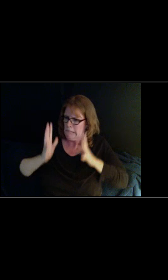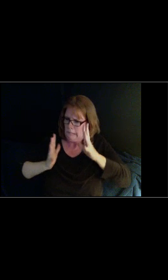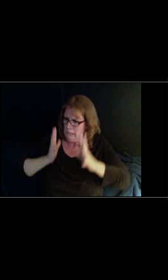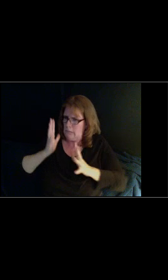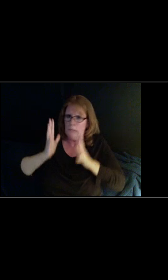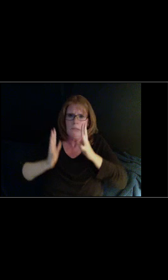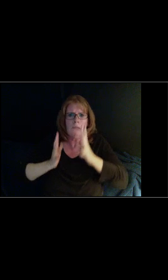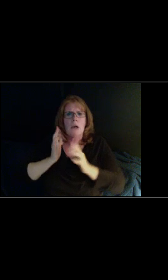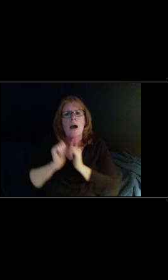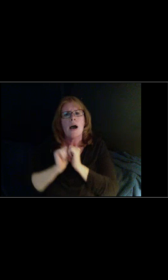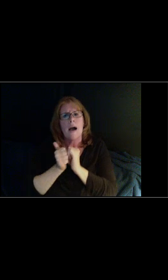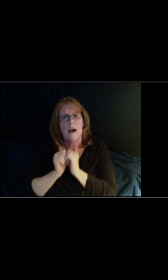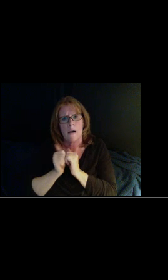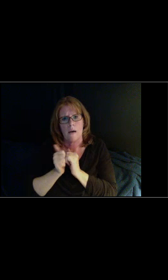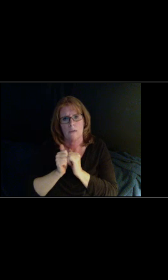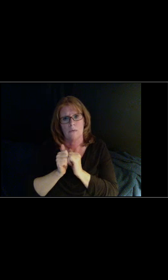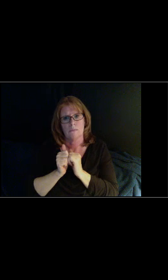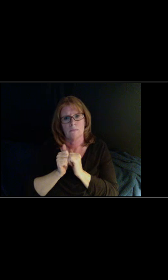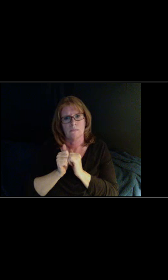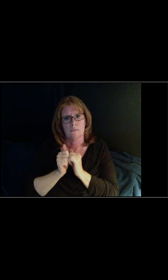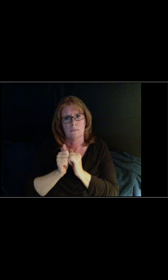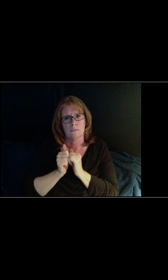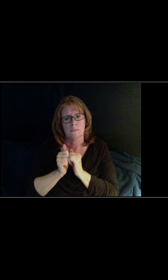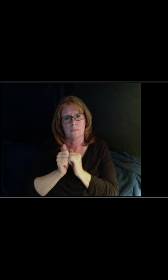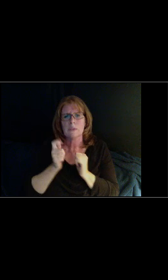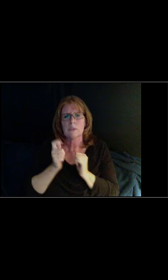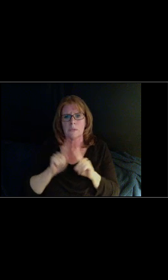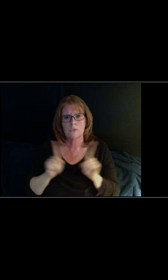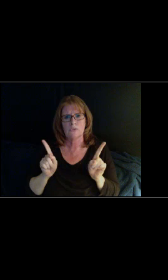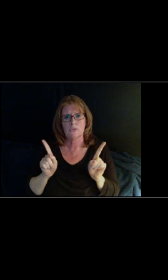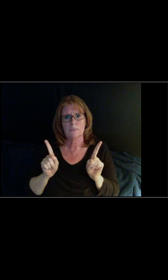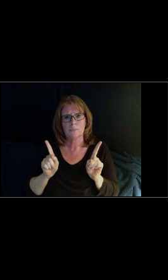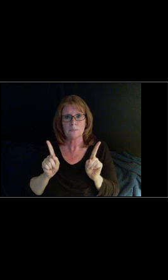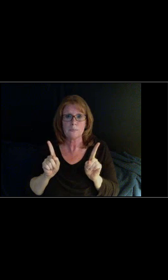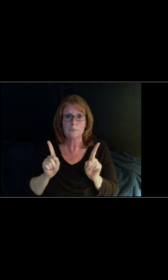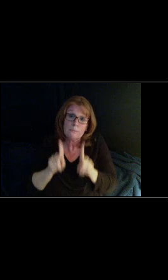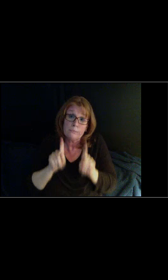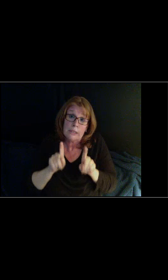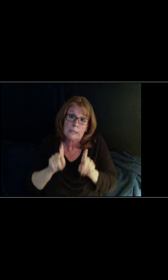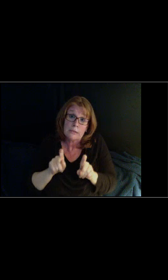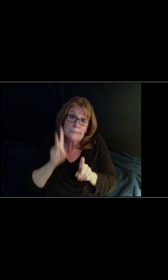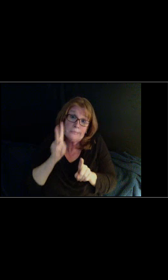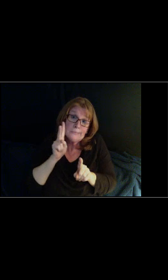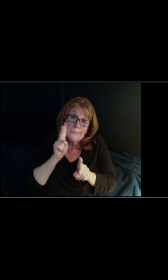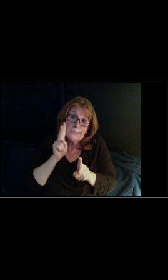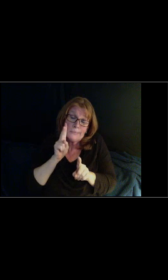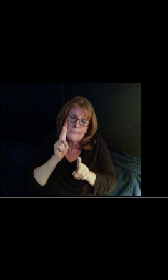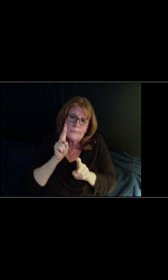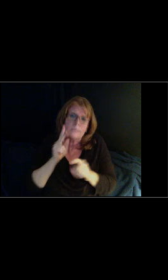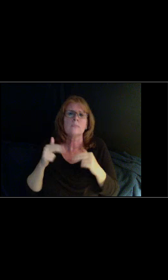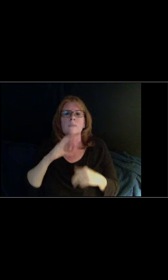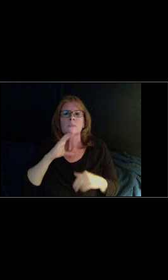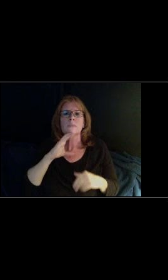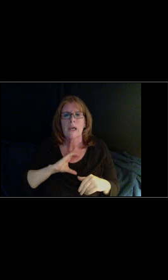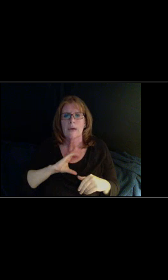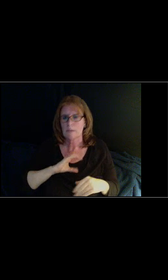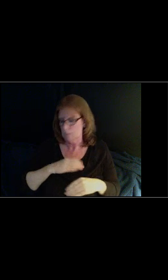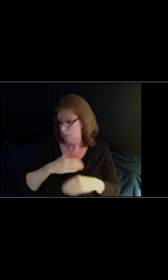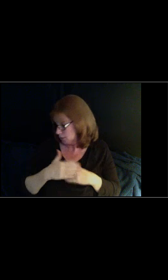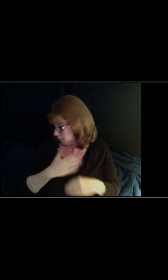really reinvent this information so that I could communicate it in American Sign Language. And doing that is different than looking at my